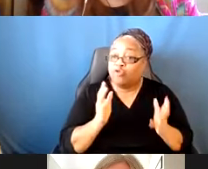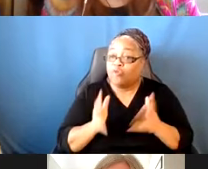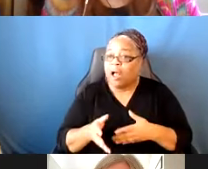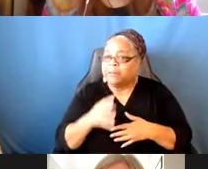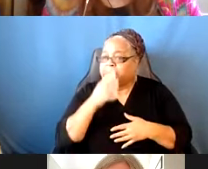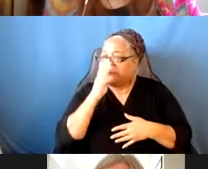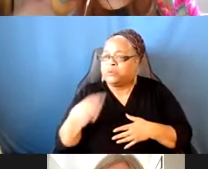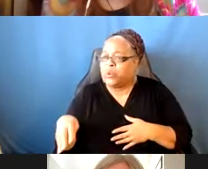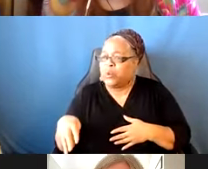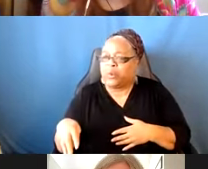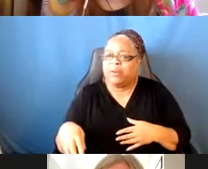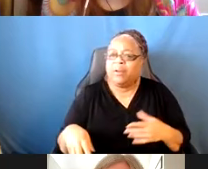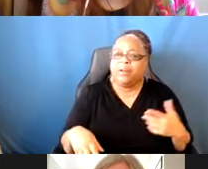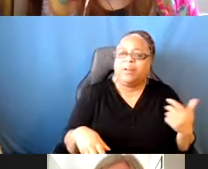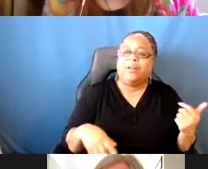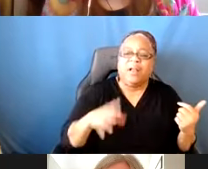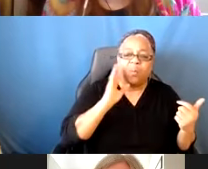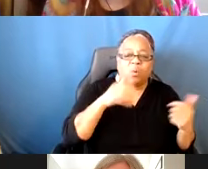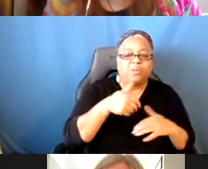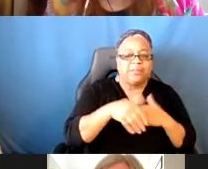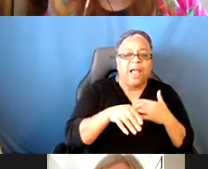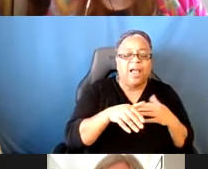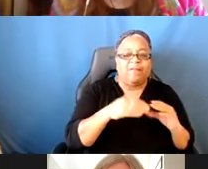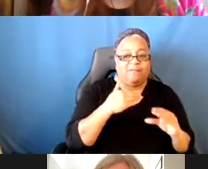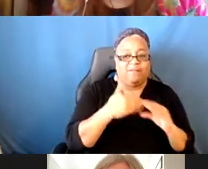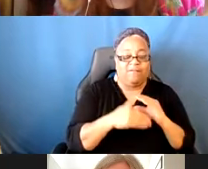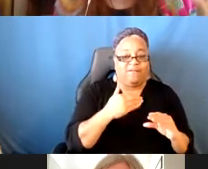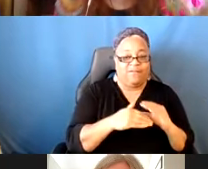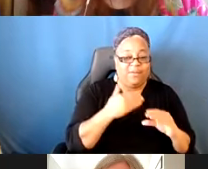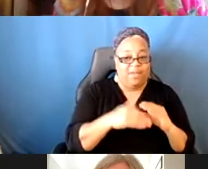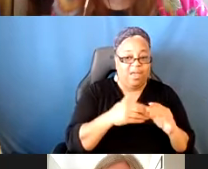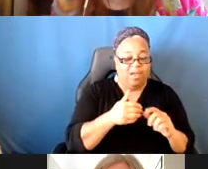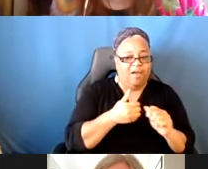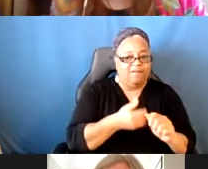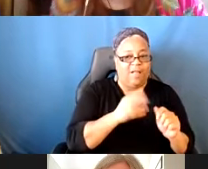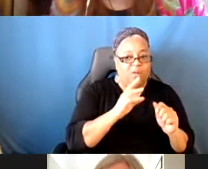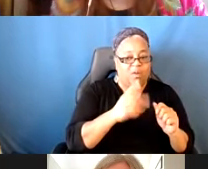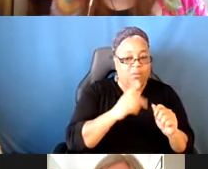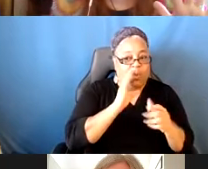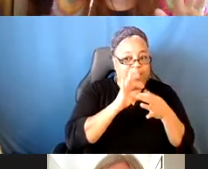We'll send a follow-up email with a link to these slides, and so you'll have